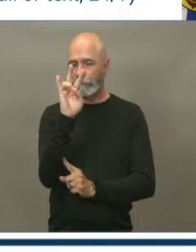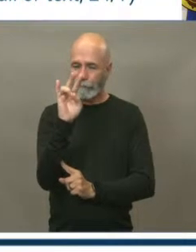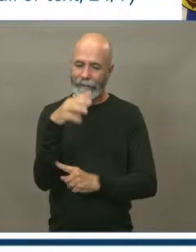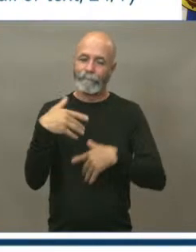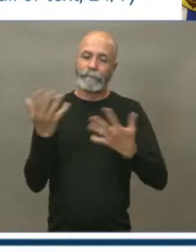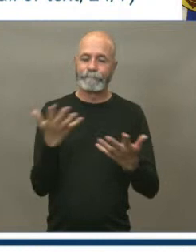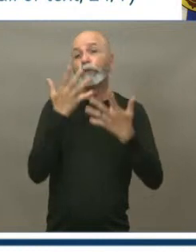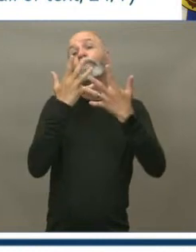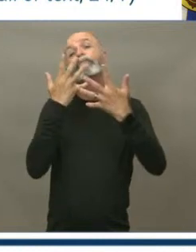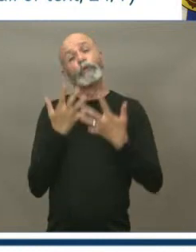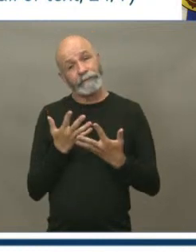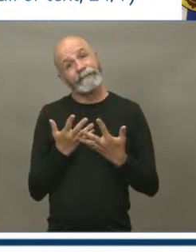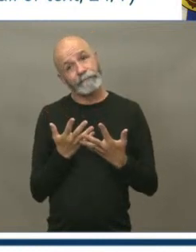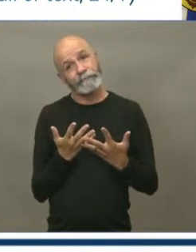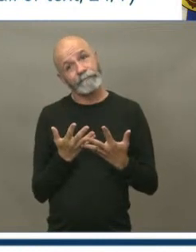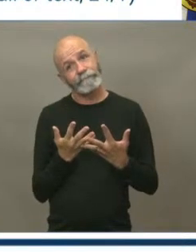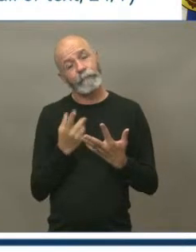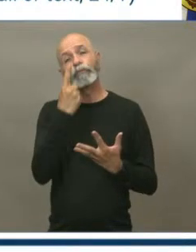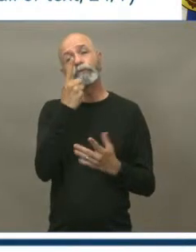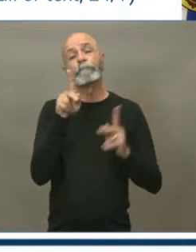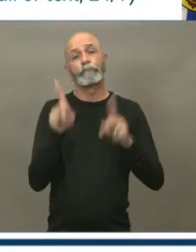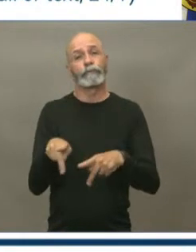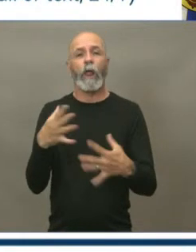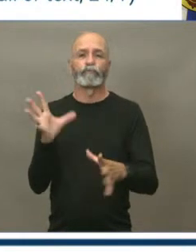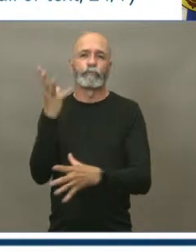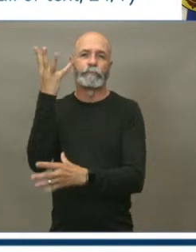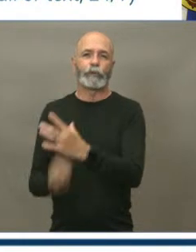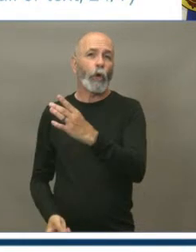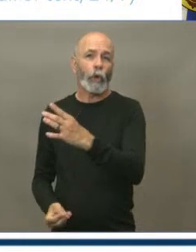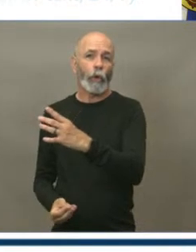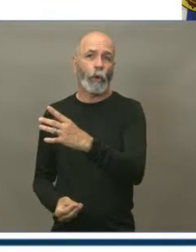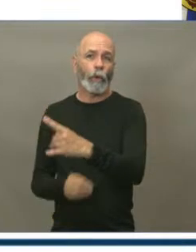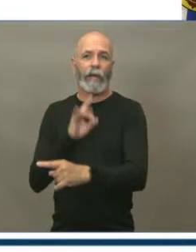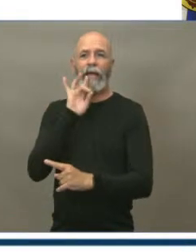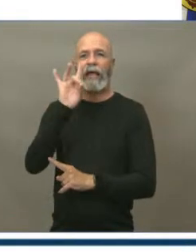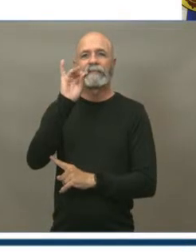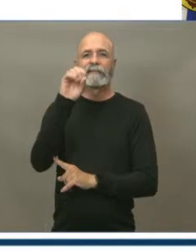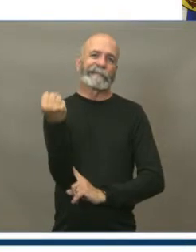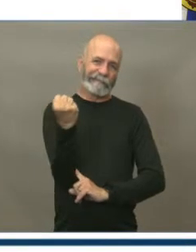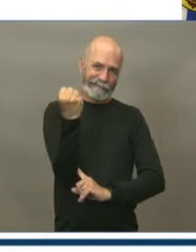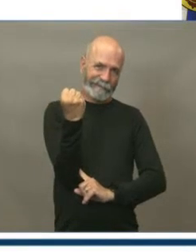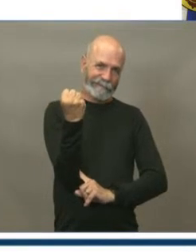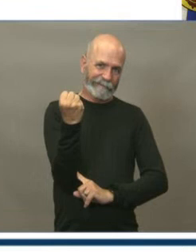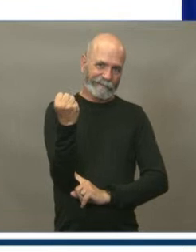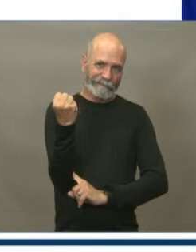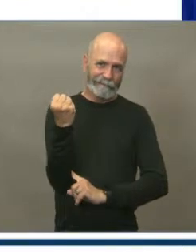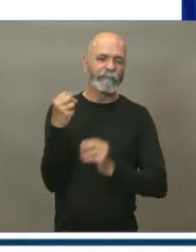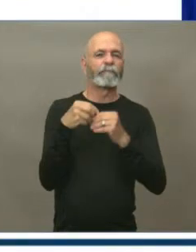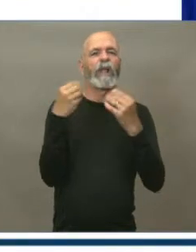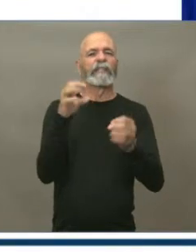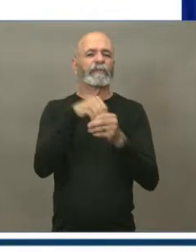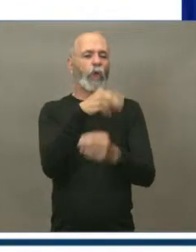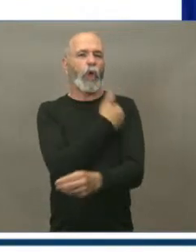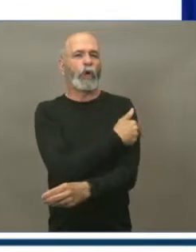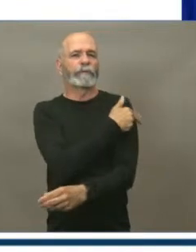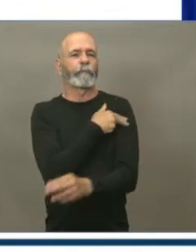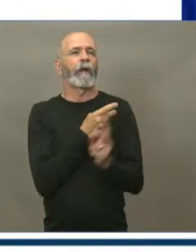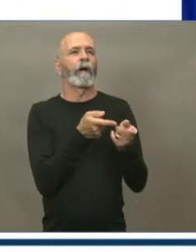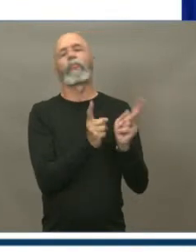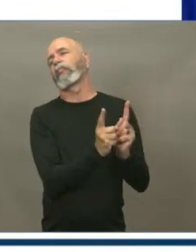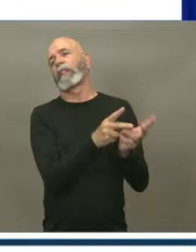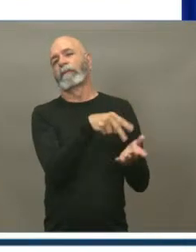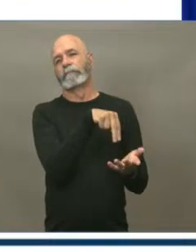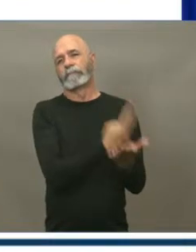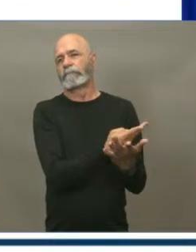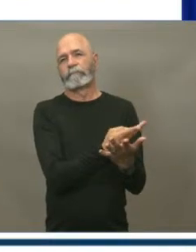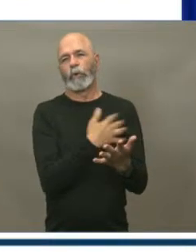We lost another life in Nova Scotia. A person in their 80s died in hospital earlier. So my condolences and